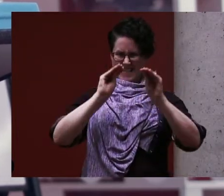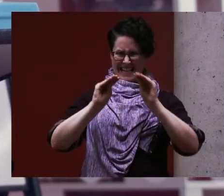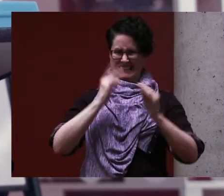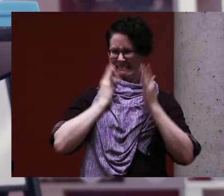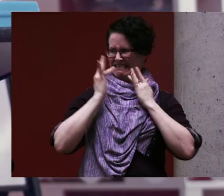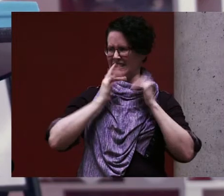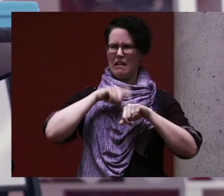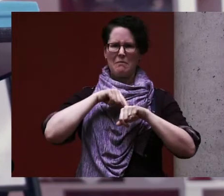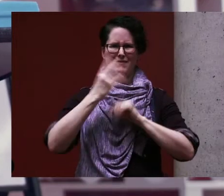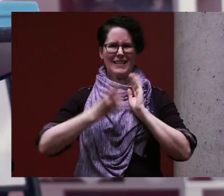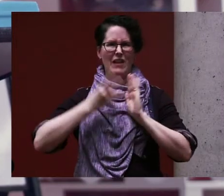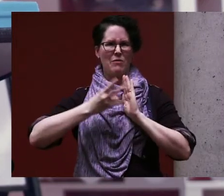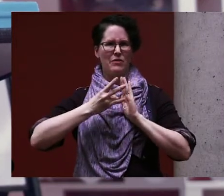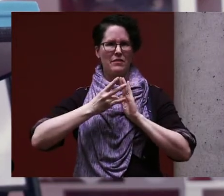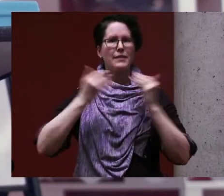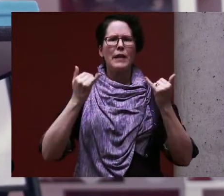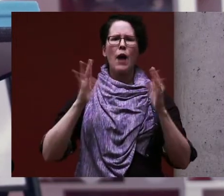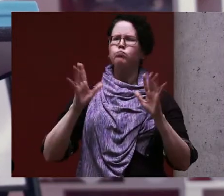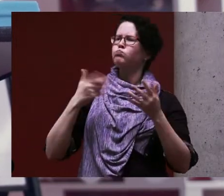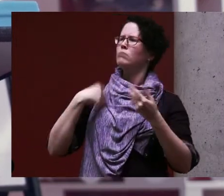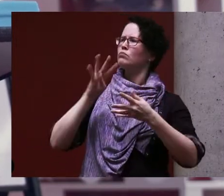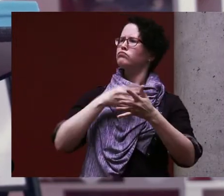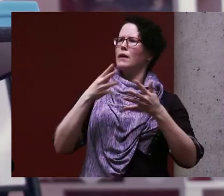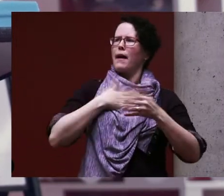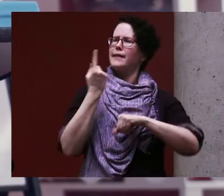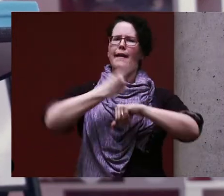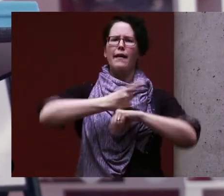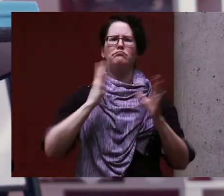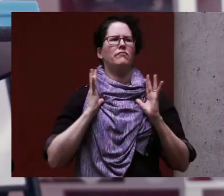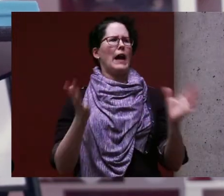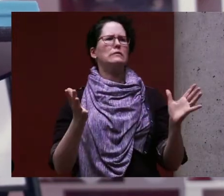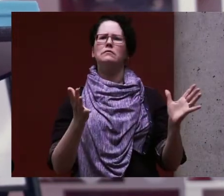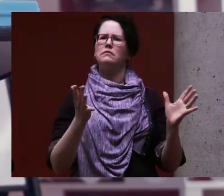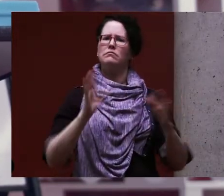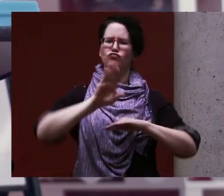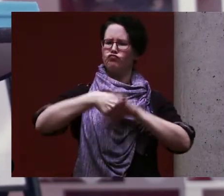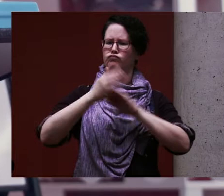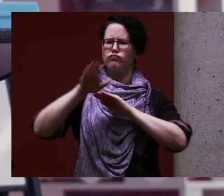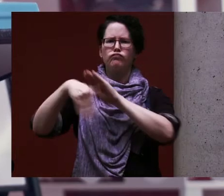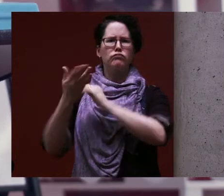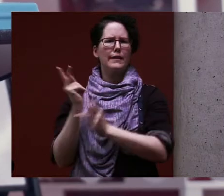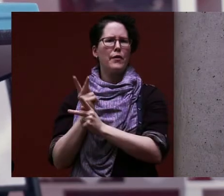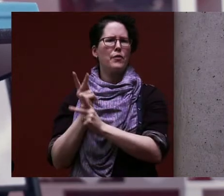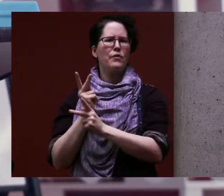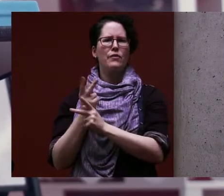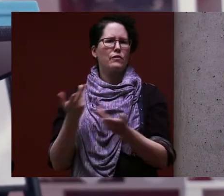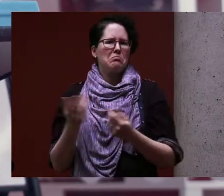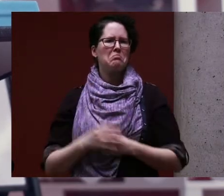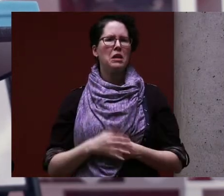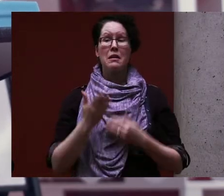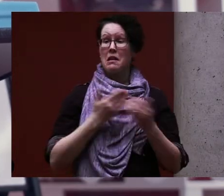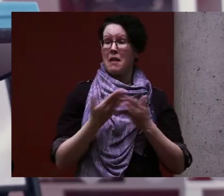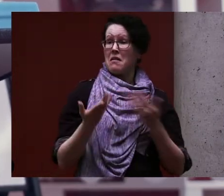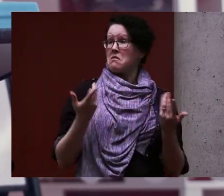my caregivers around my life, and I know that no matter what happens,